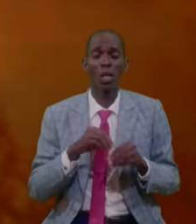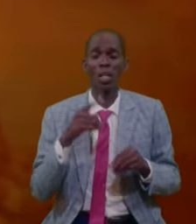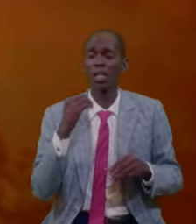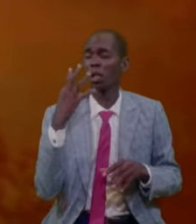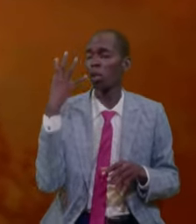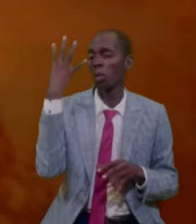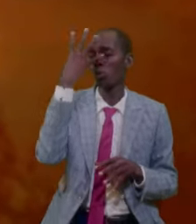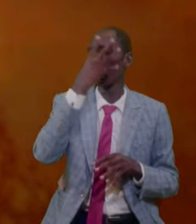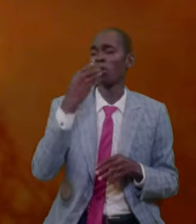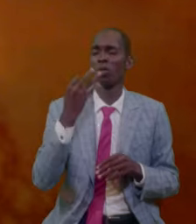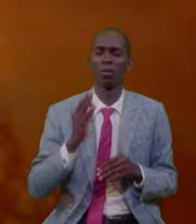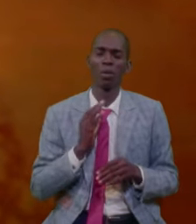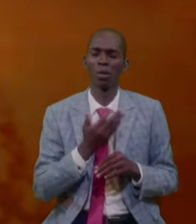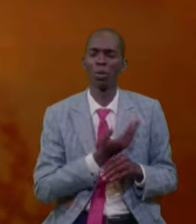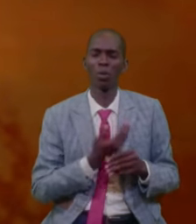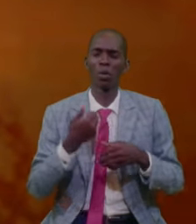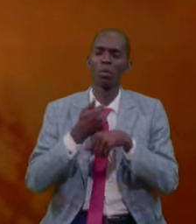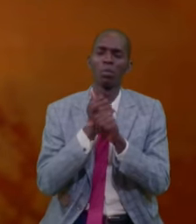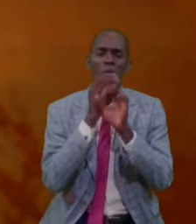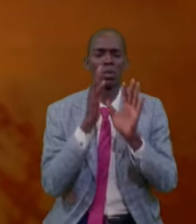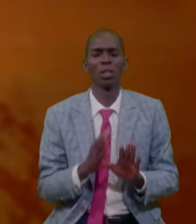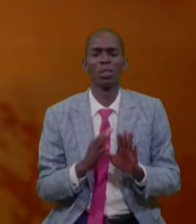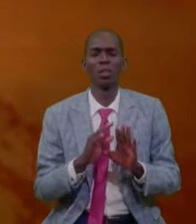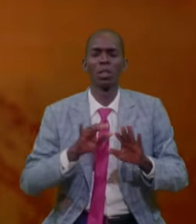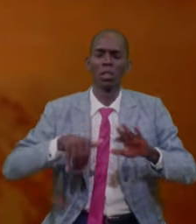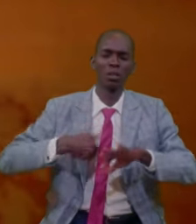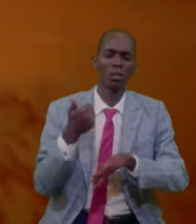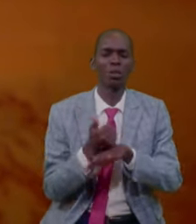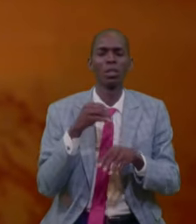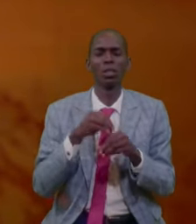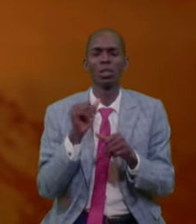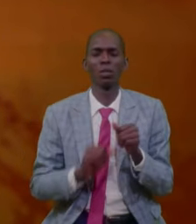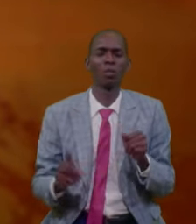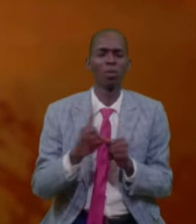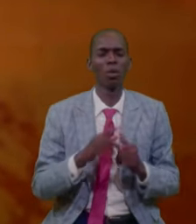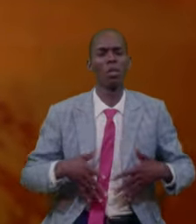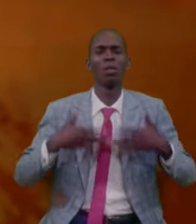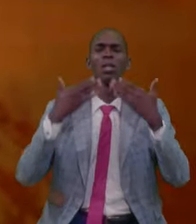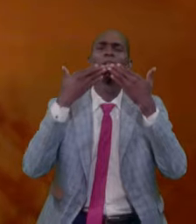our mediator, confirm in every life. Thank you,